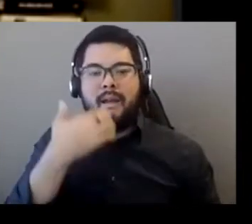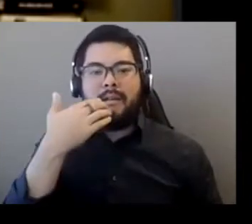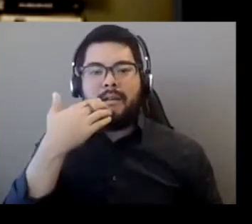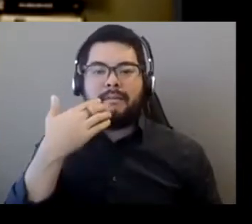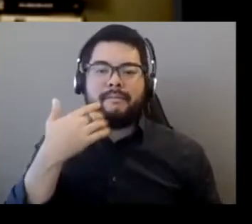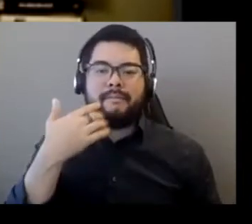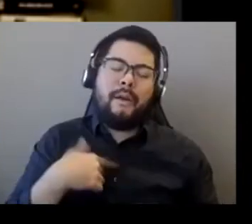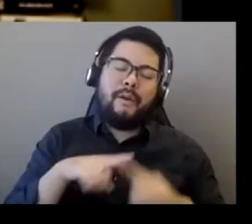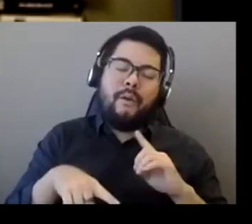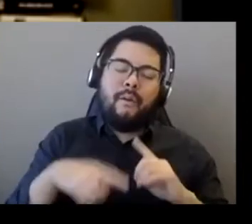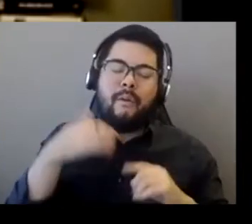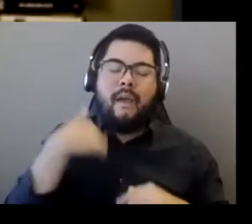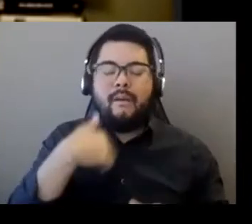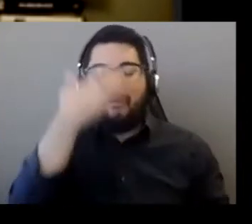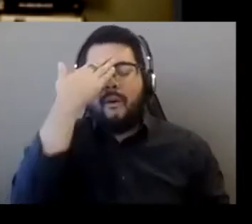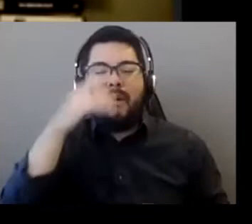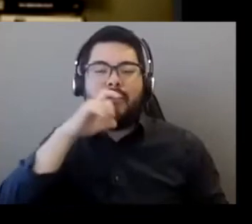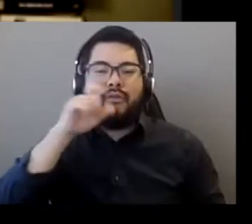curse